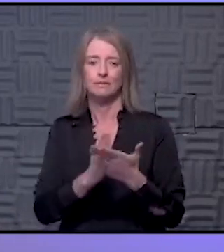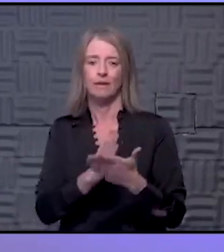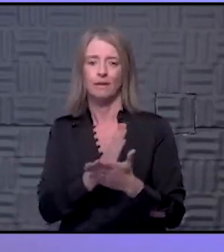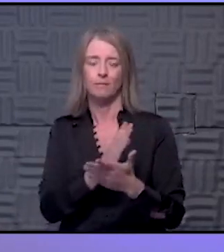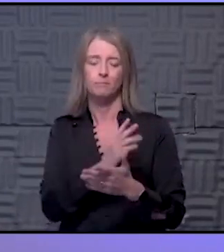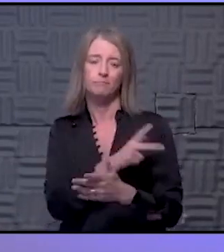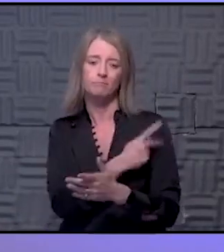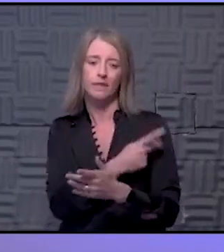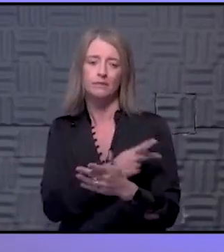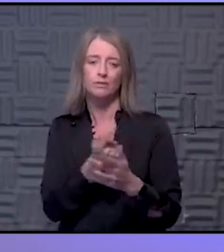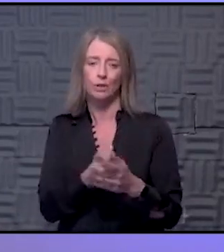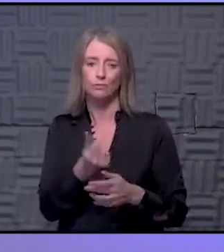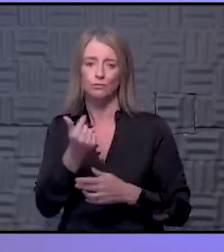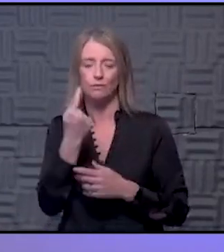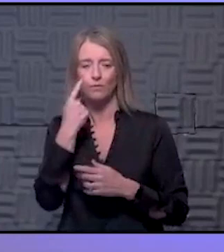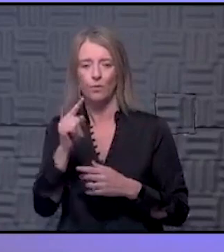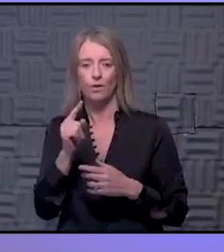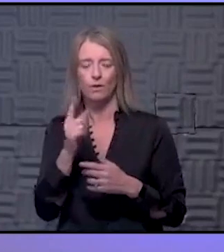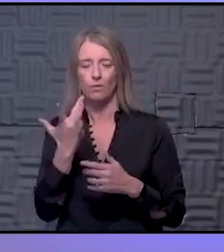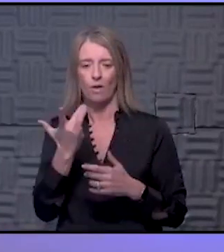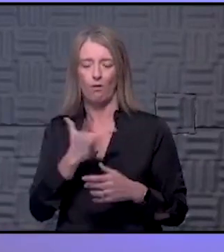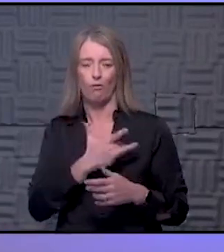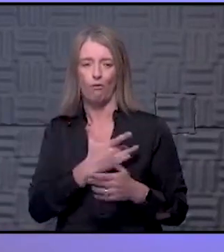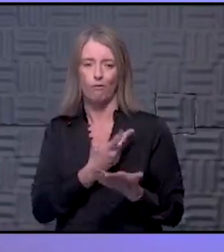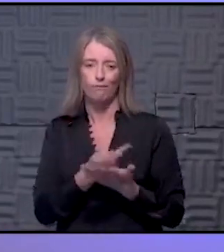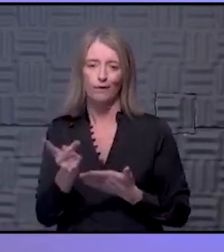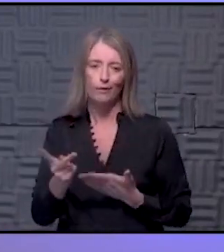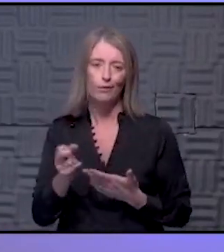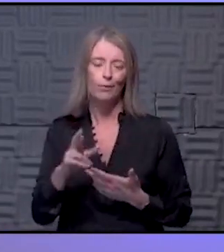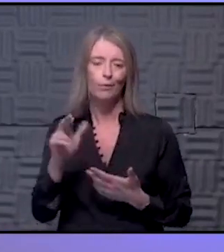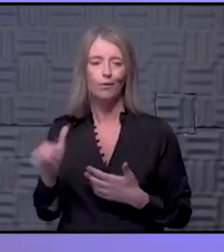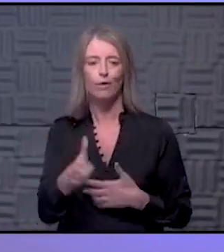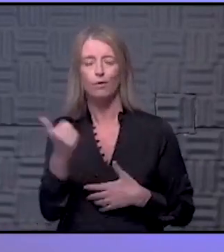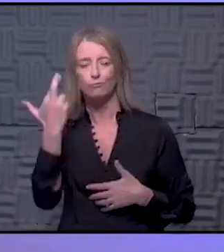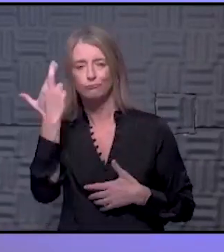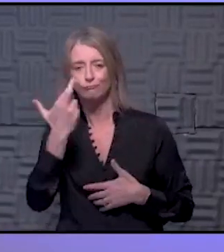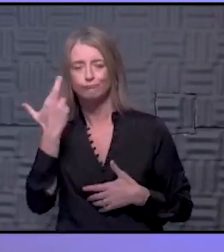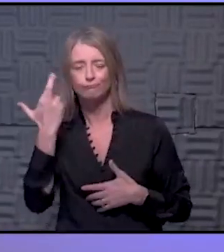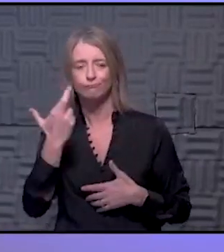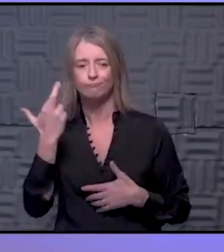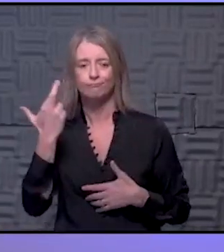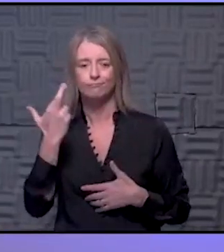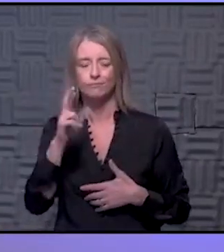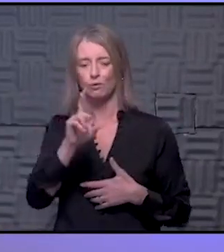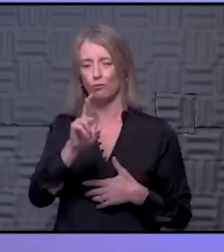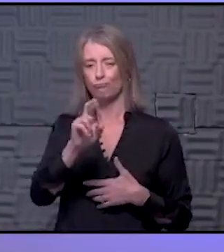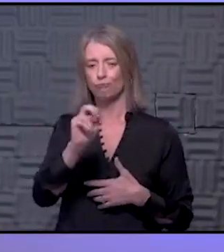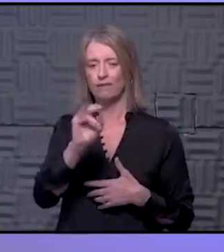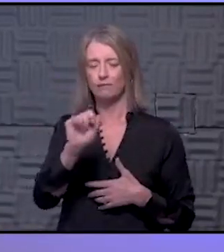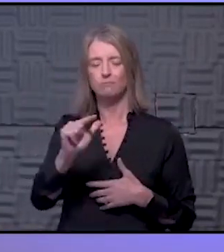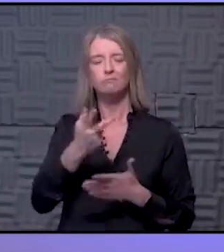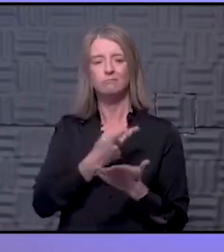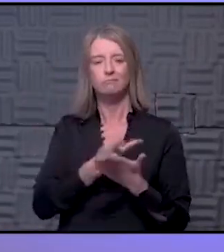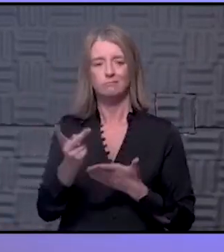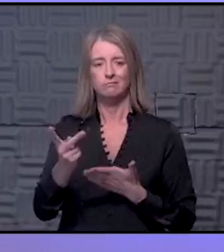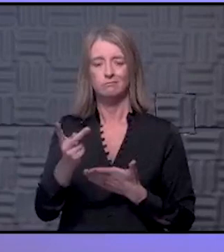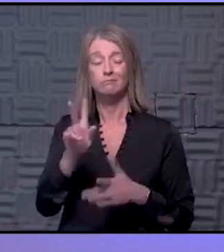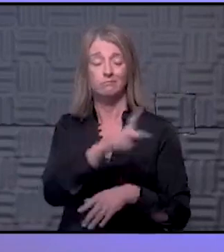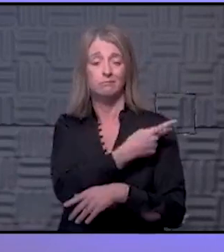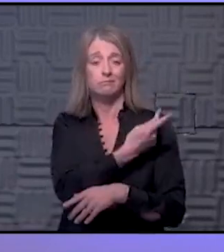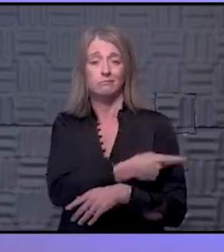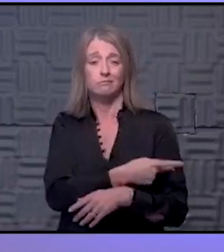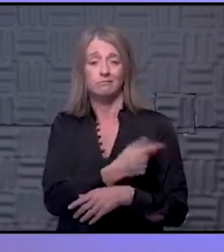excluded, for different reasons, for mild congestive heart failure or some mild renal failure that they have. These patients will have